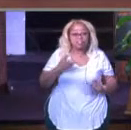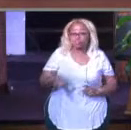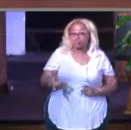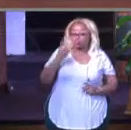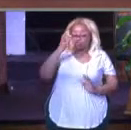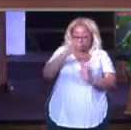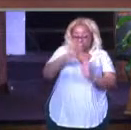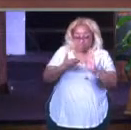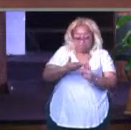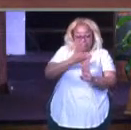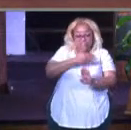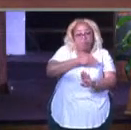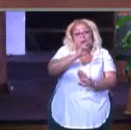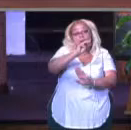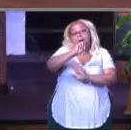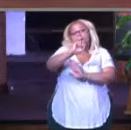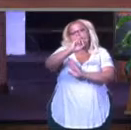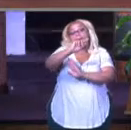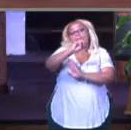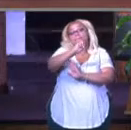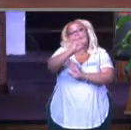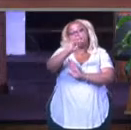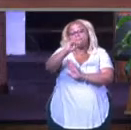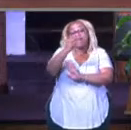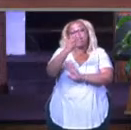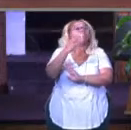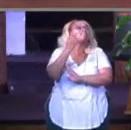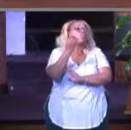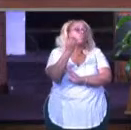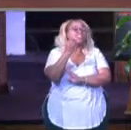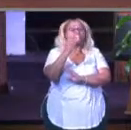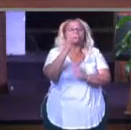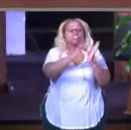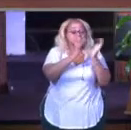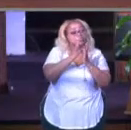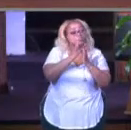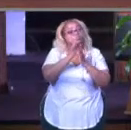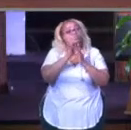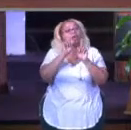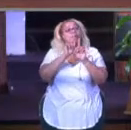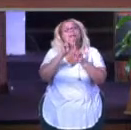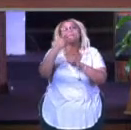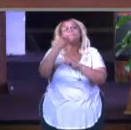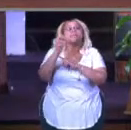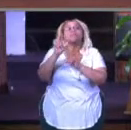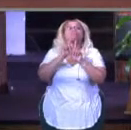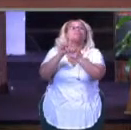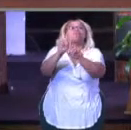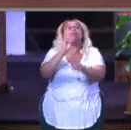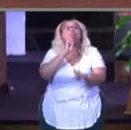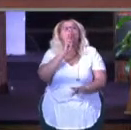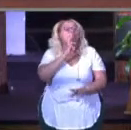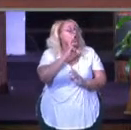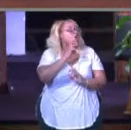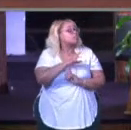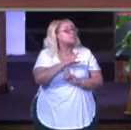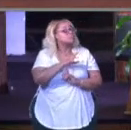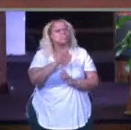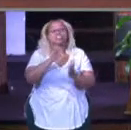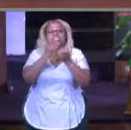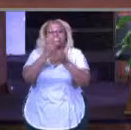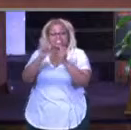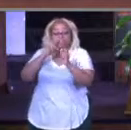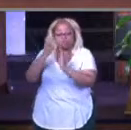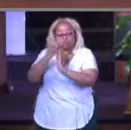two chapters before this, in Matthew chapter 14, Jesus and Peter are walking on water. Jesus saves Peter from